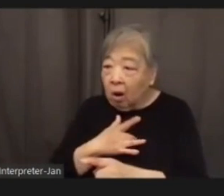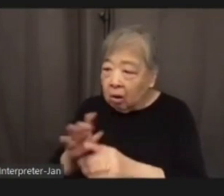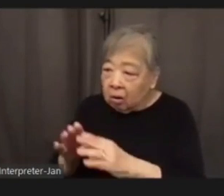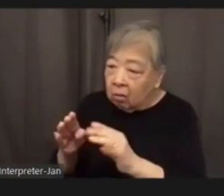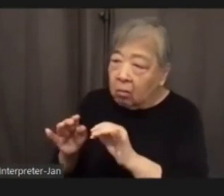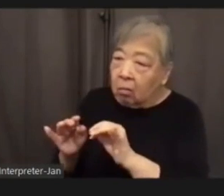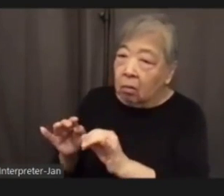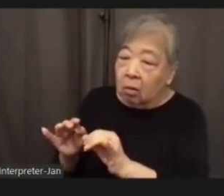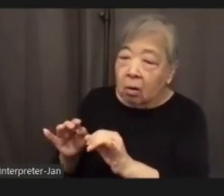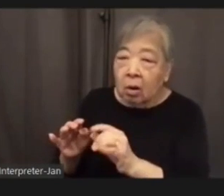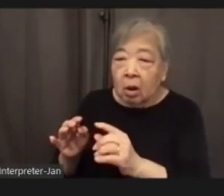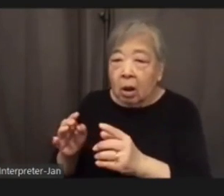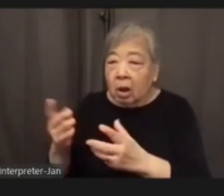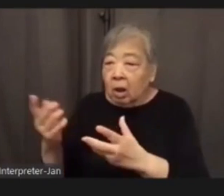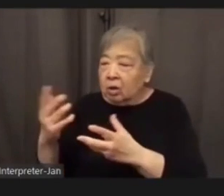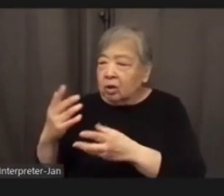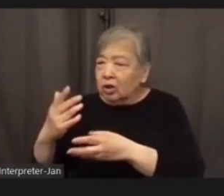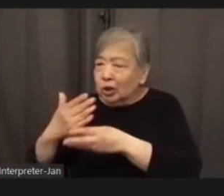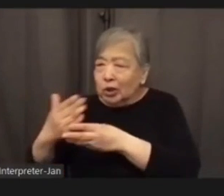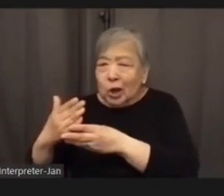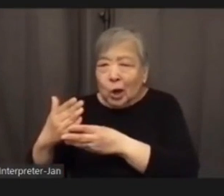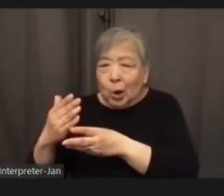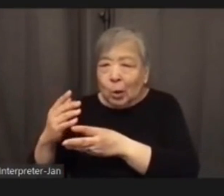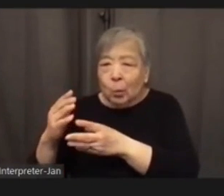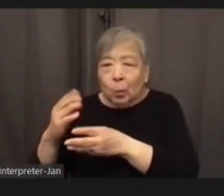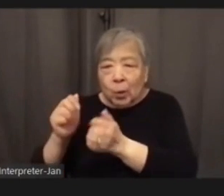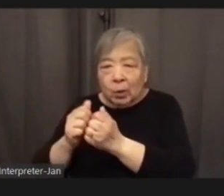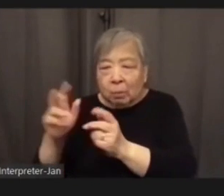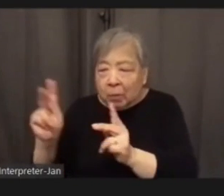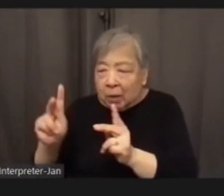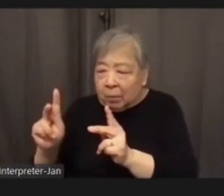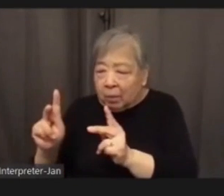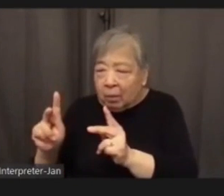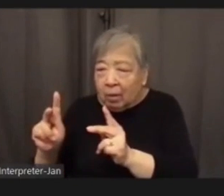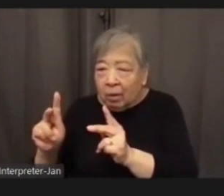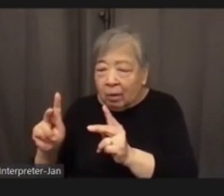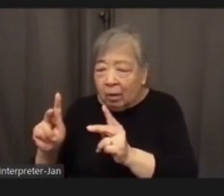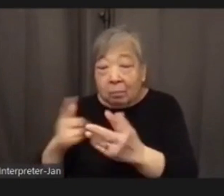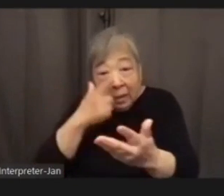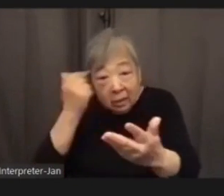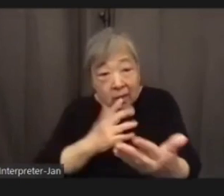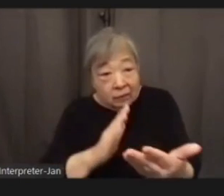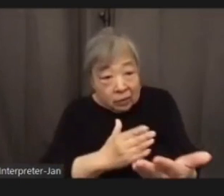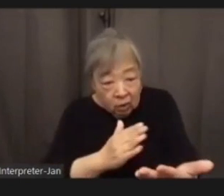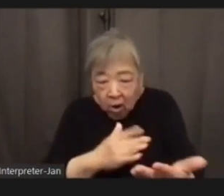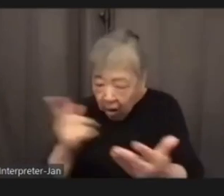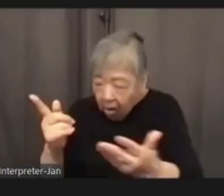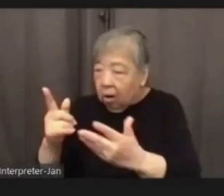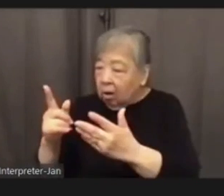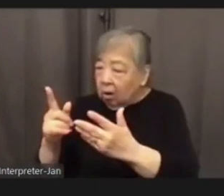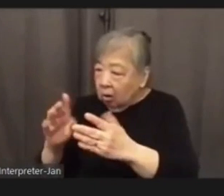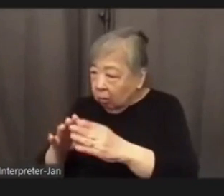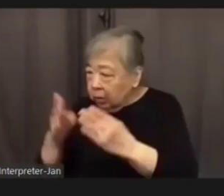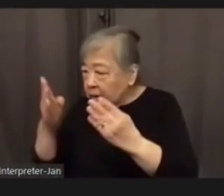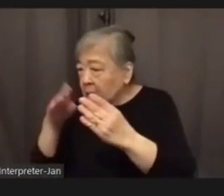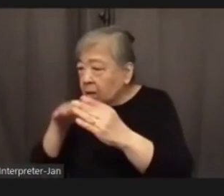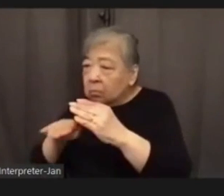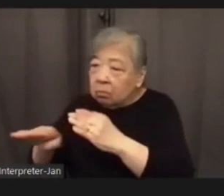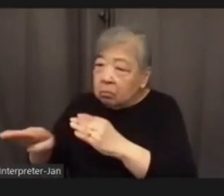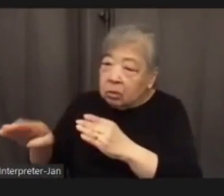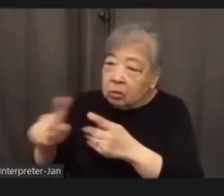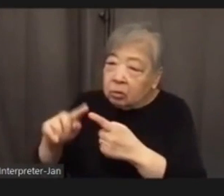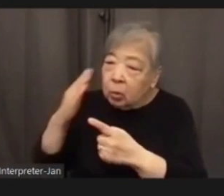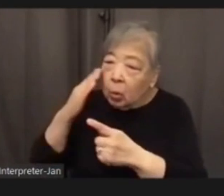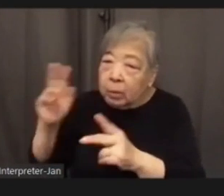moments that you share with people that would never have happened if it wasn't for a song. So I want to introduce this, the